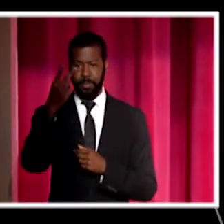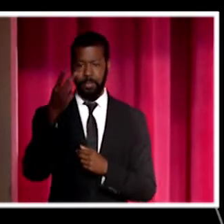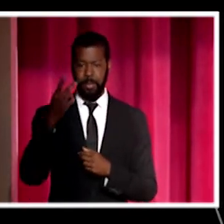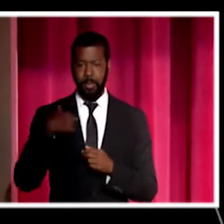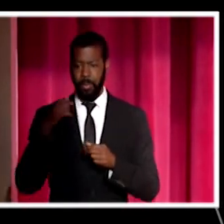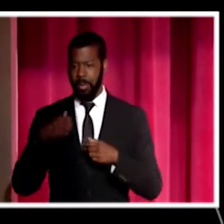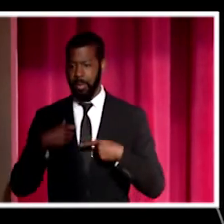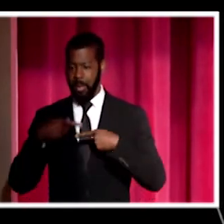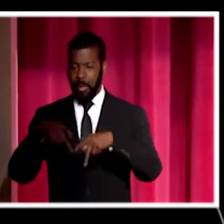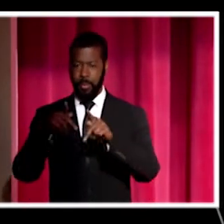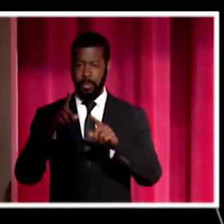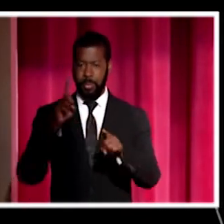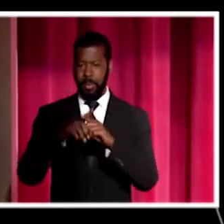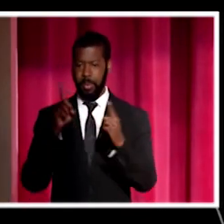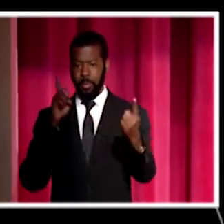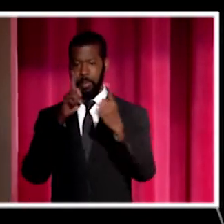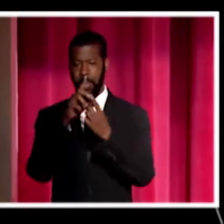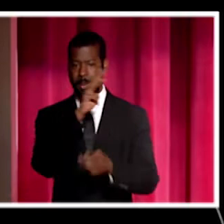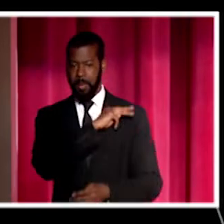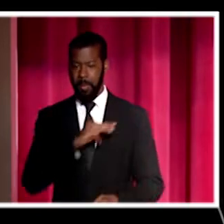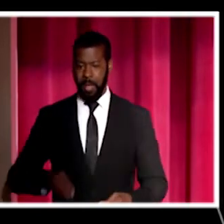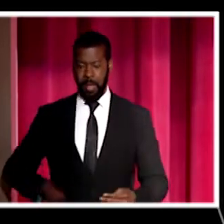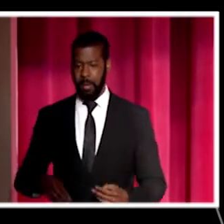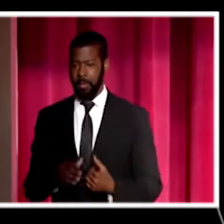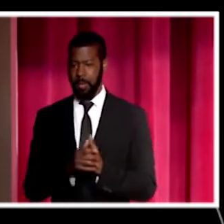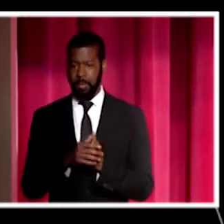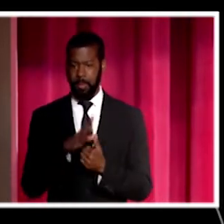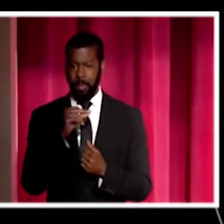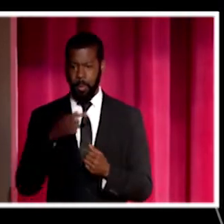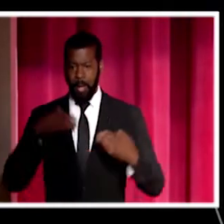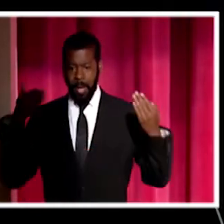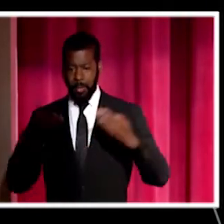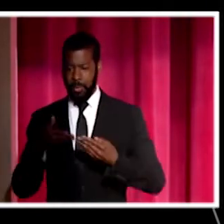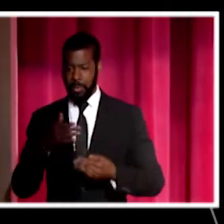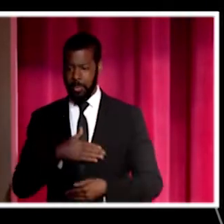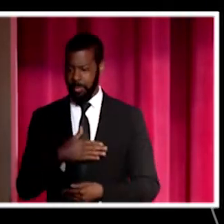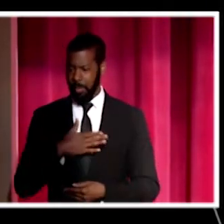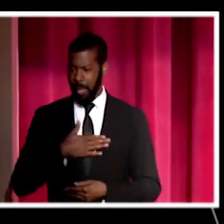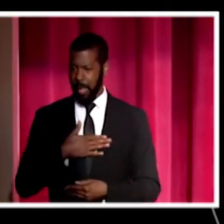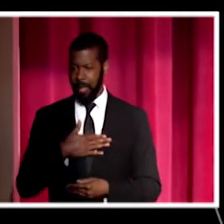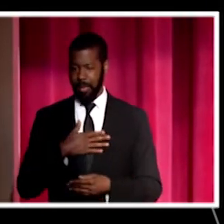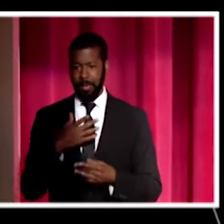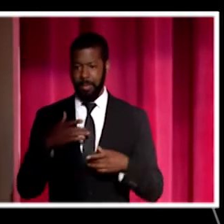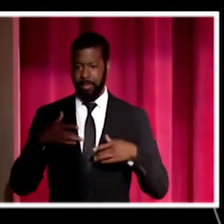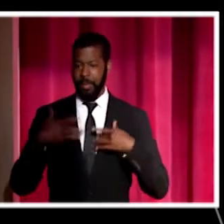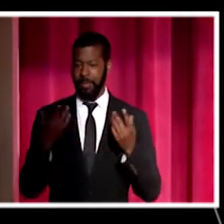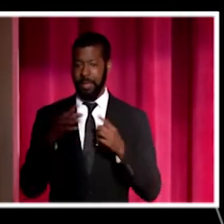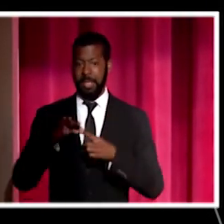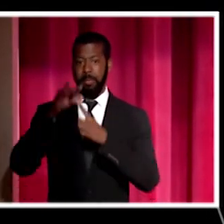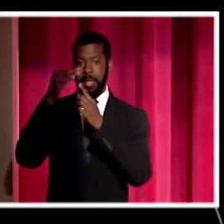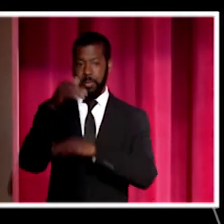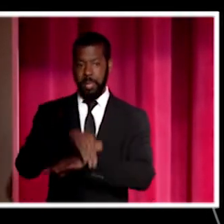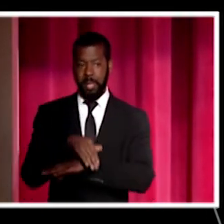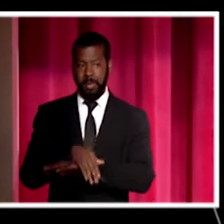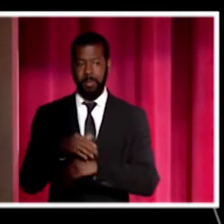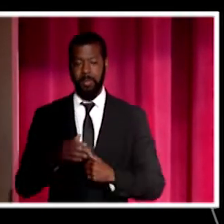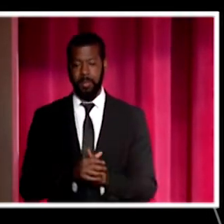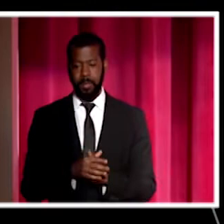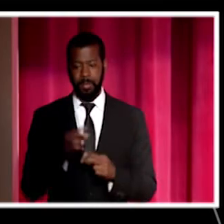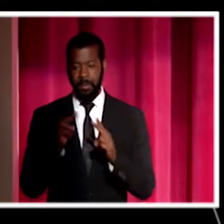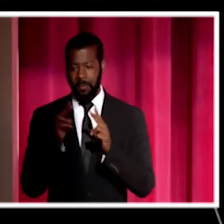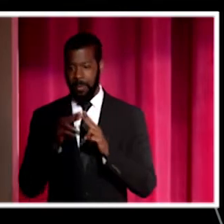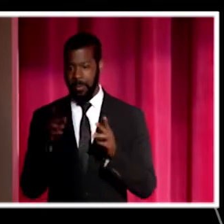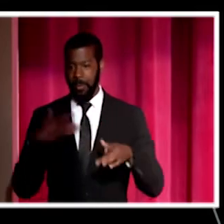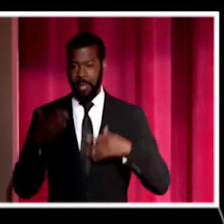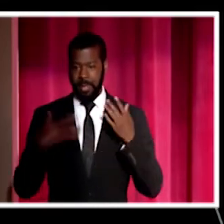the opportunity to meet the mayor, let alone introduce her on such an important night. I am